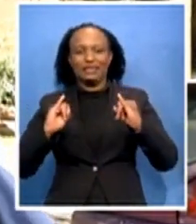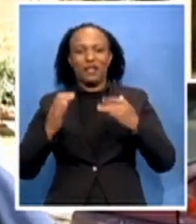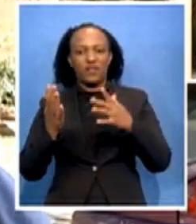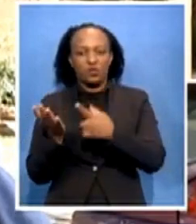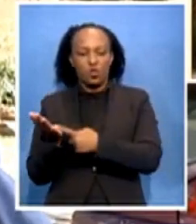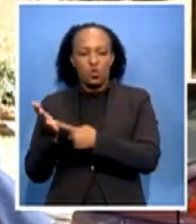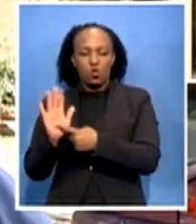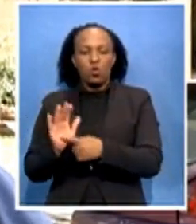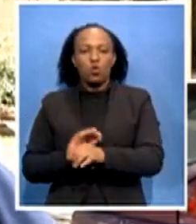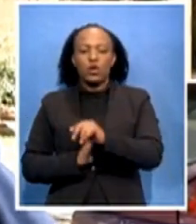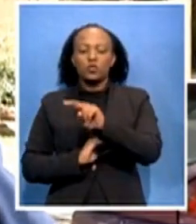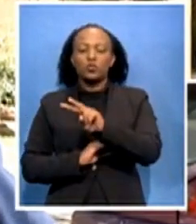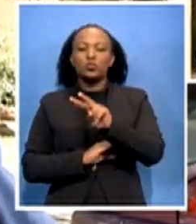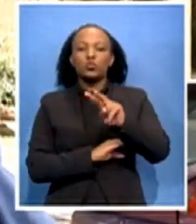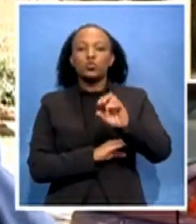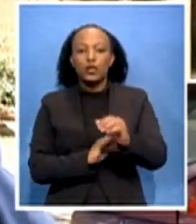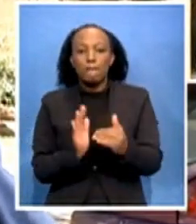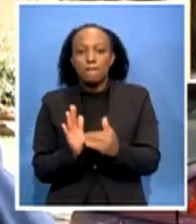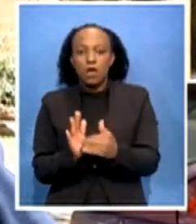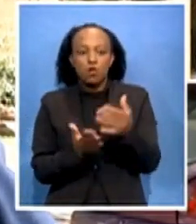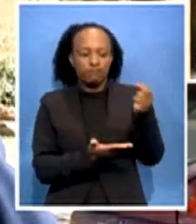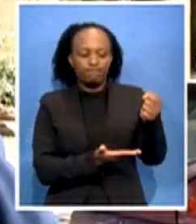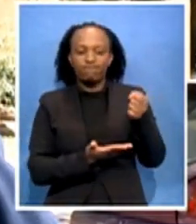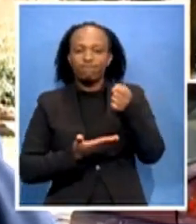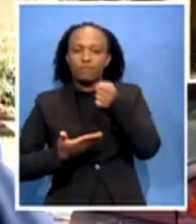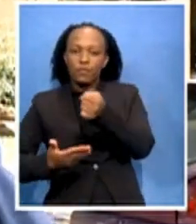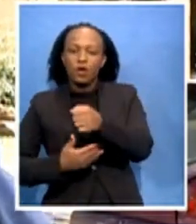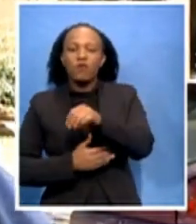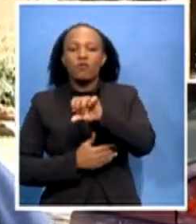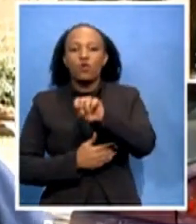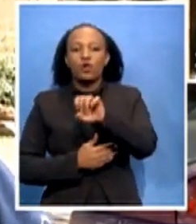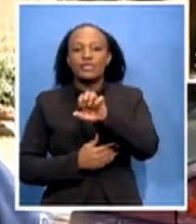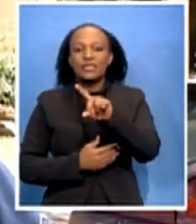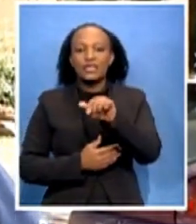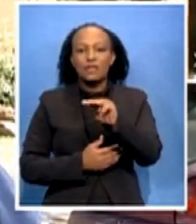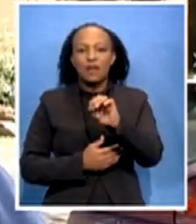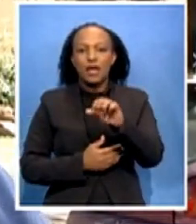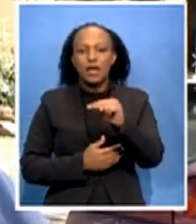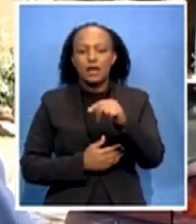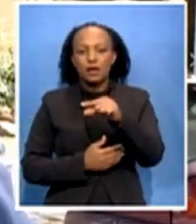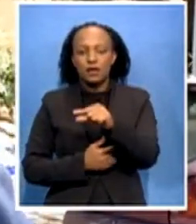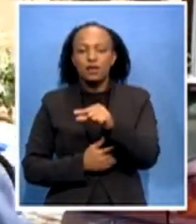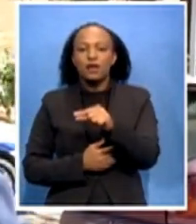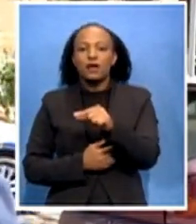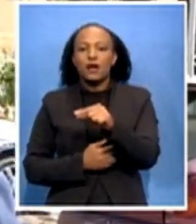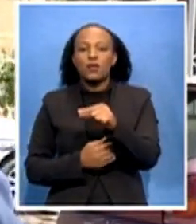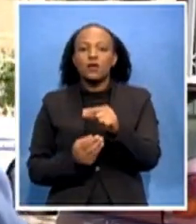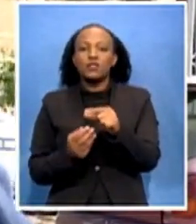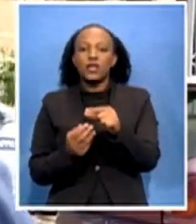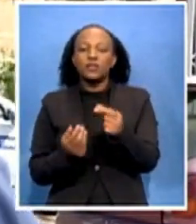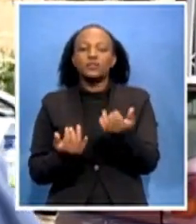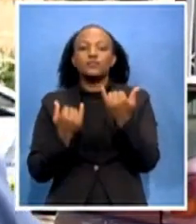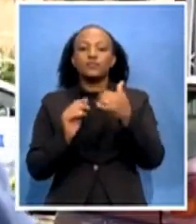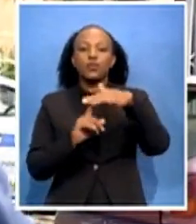was given to Citibank as an agent to deal with the issues. We are still in a situation where you have many areas